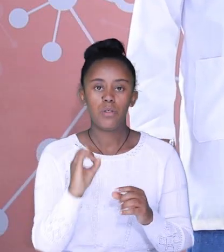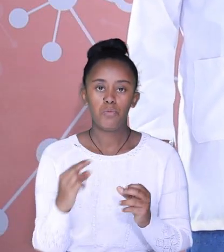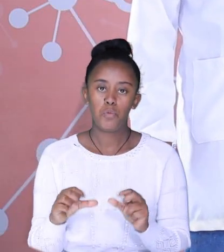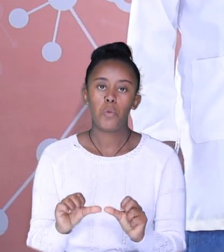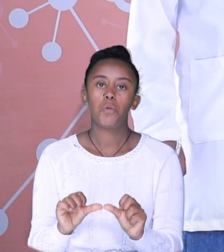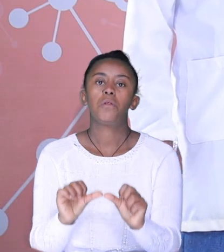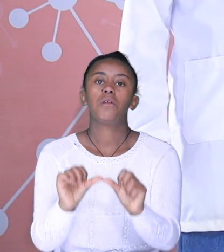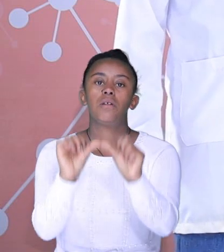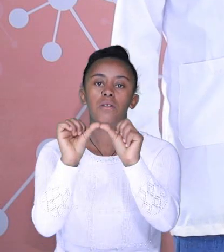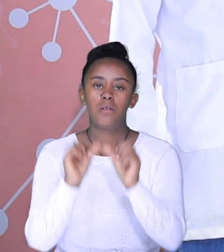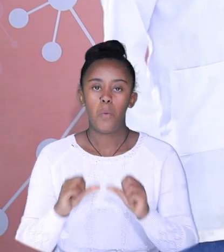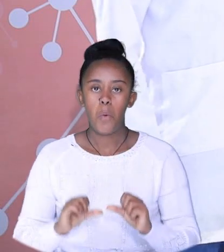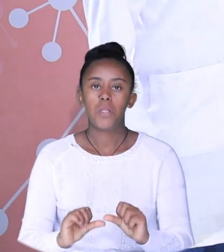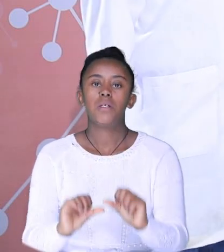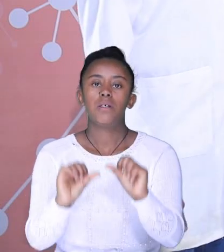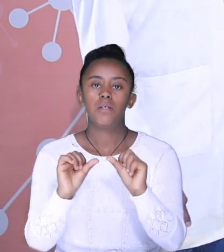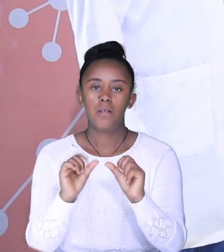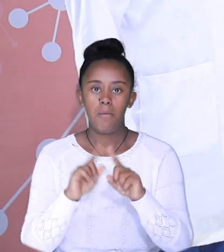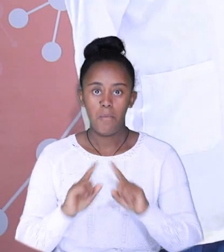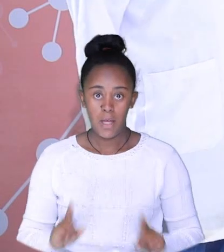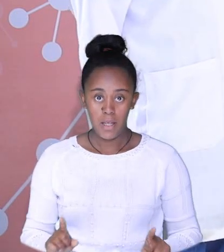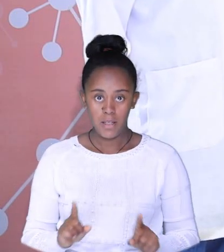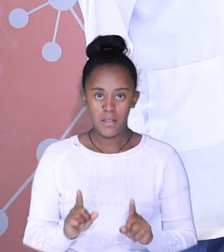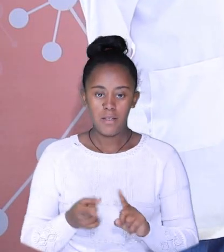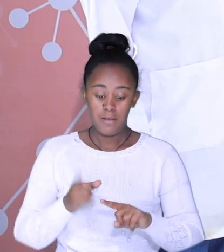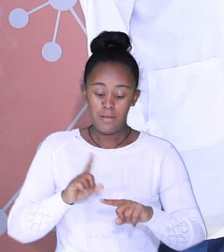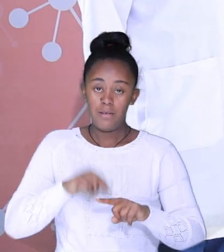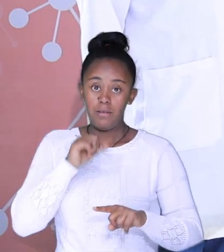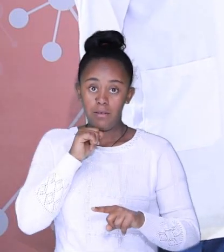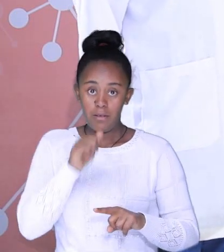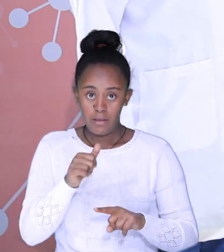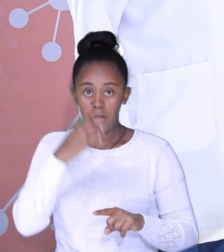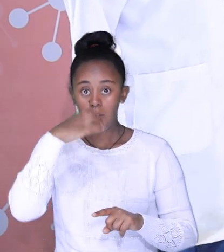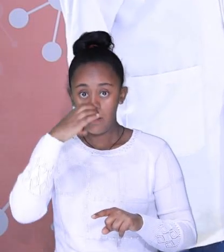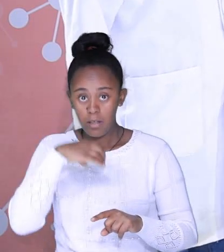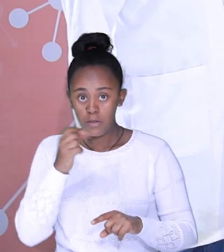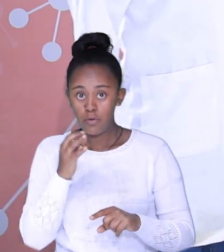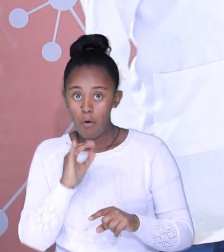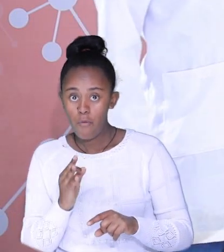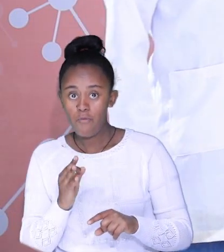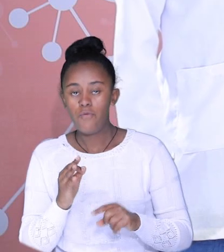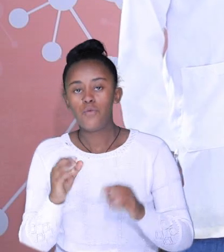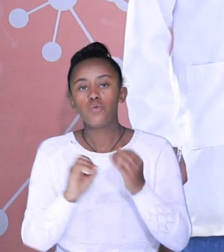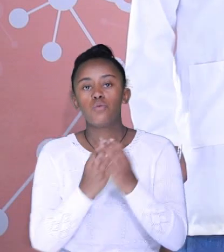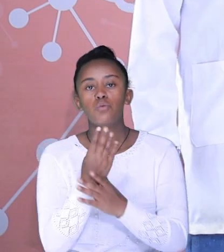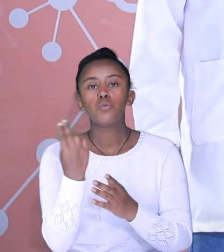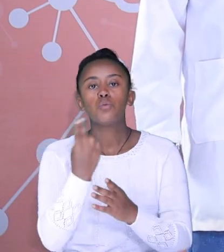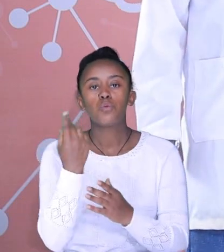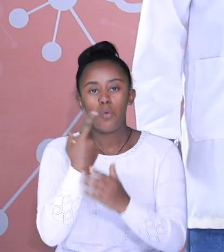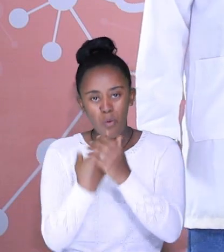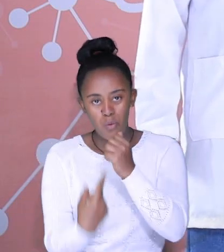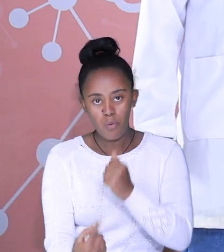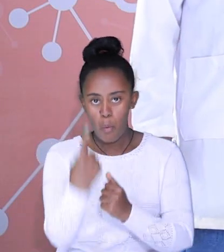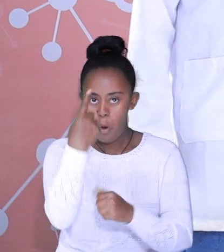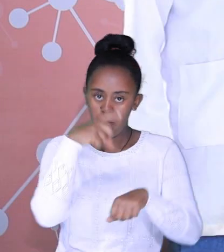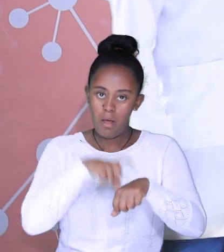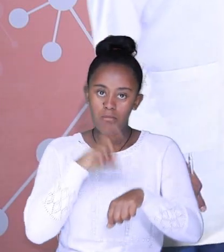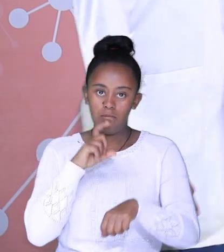use this continuously. But non-renewable heat of source used only one